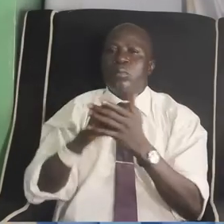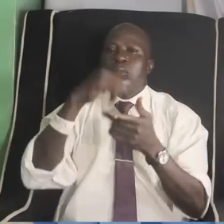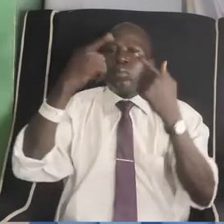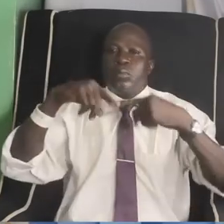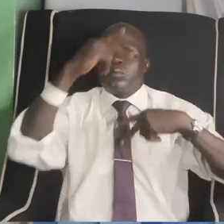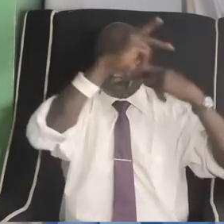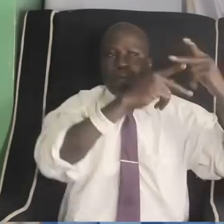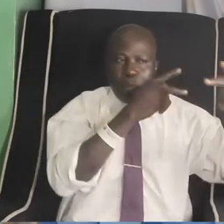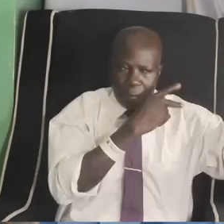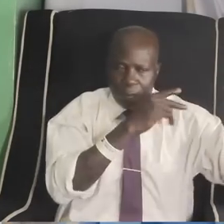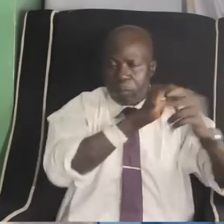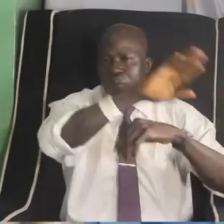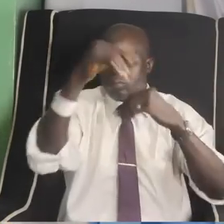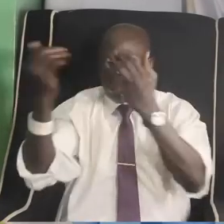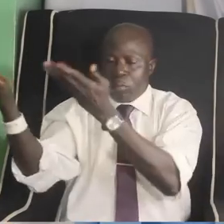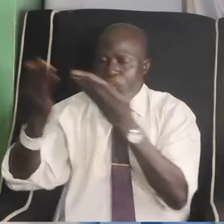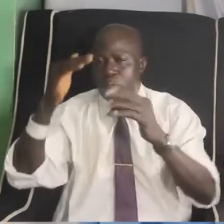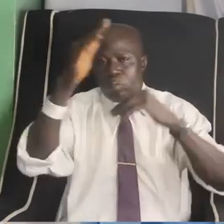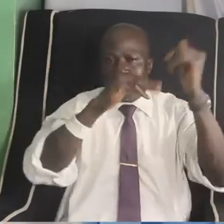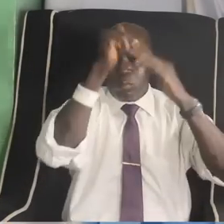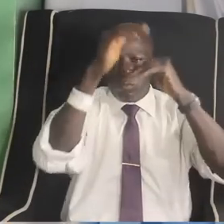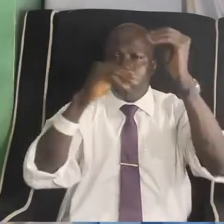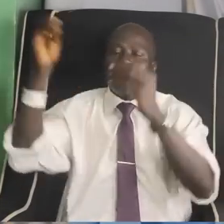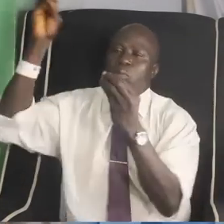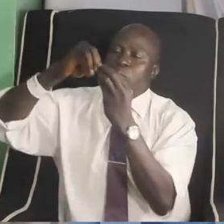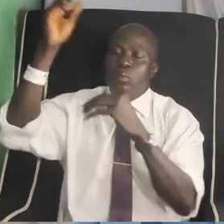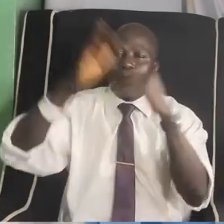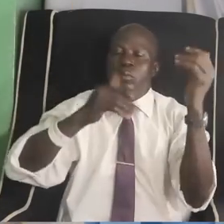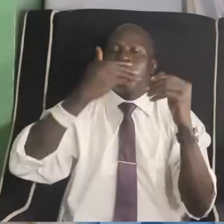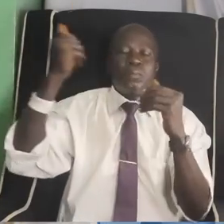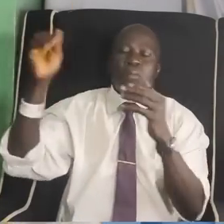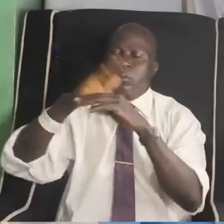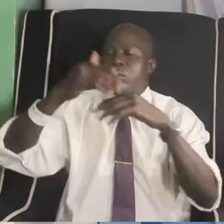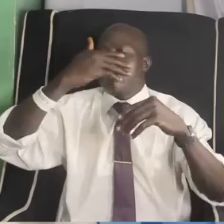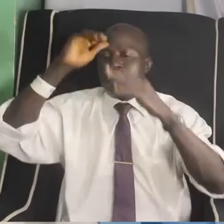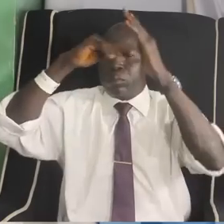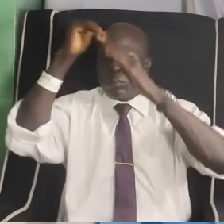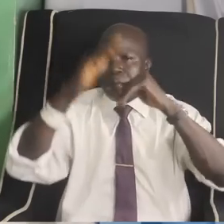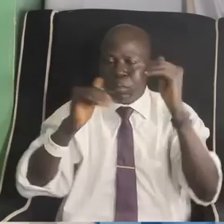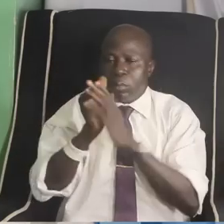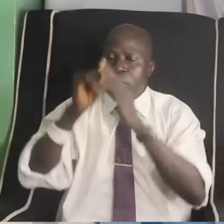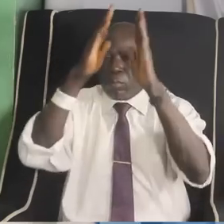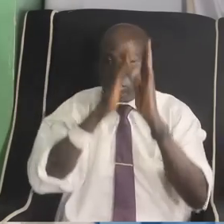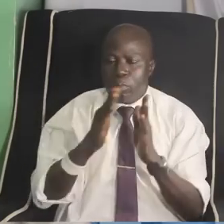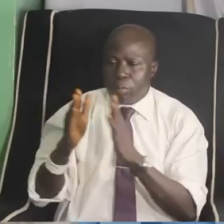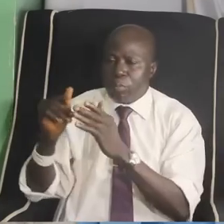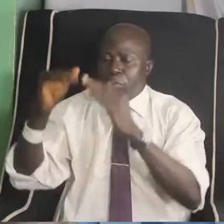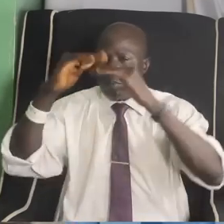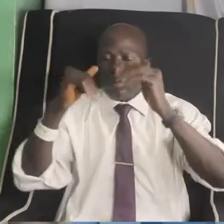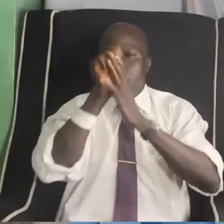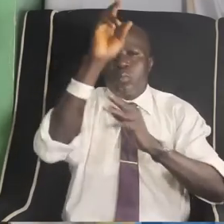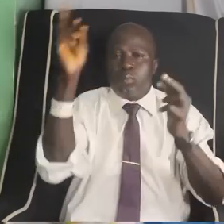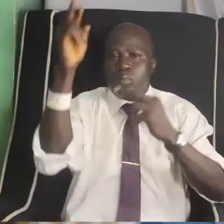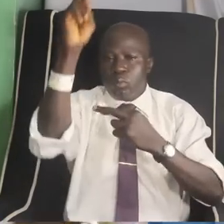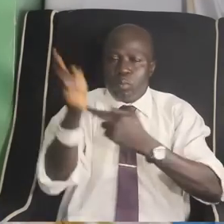they prophesy. Ibe o ma ko le gbalode. I will build more than house. To wa ko yara kan to ko lo be. Build only a room and pack it inside. Oh, ti mo ko